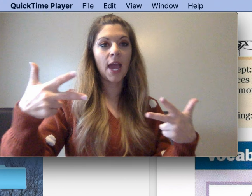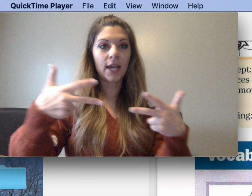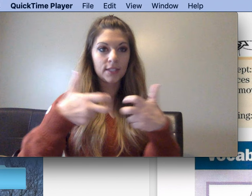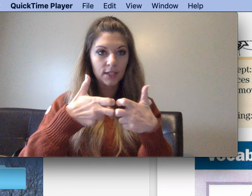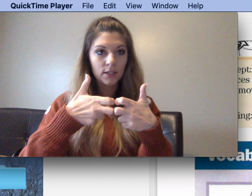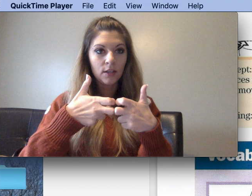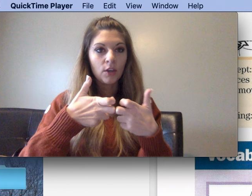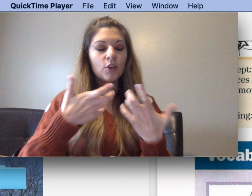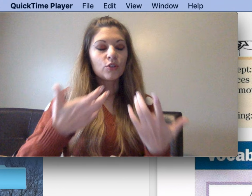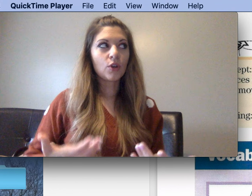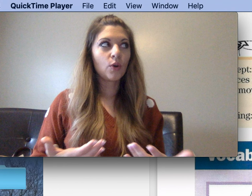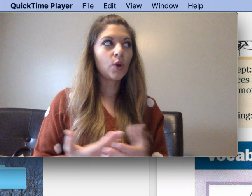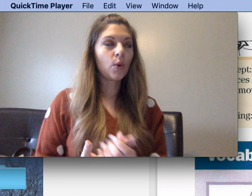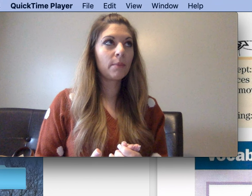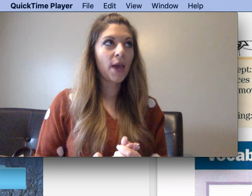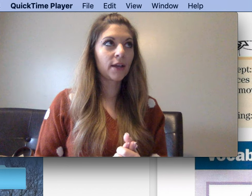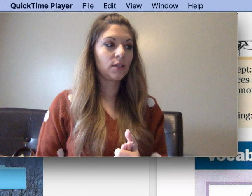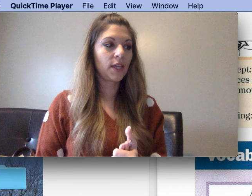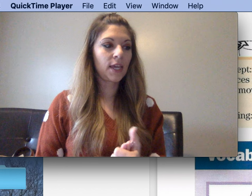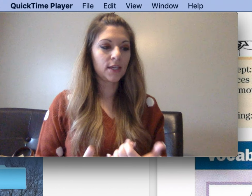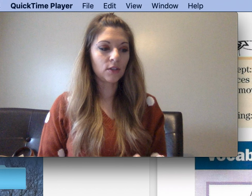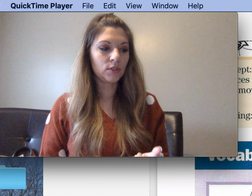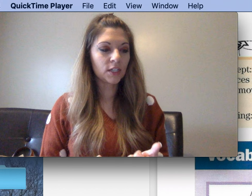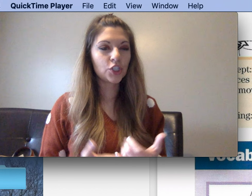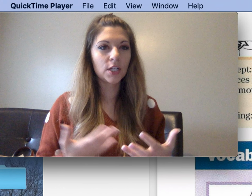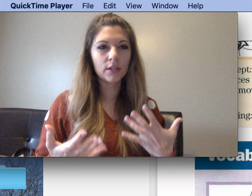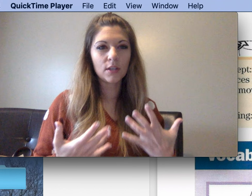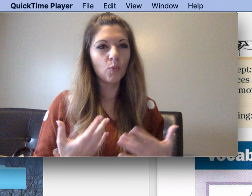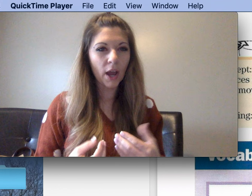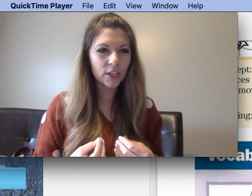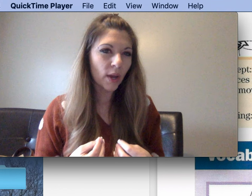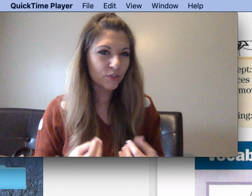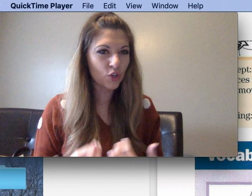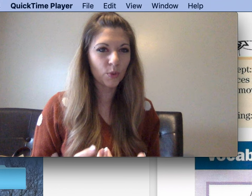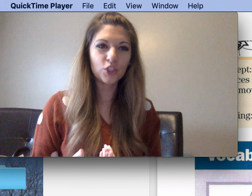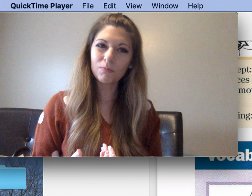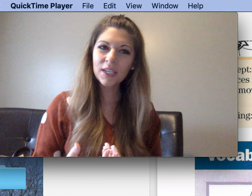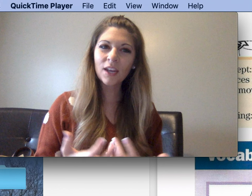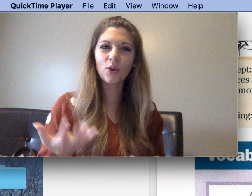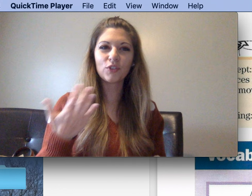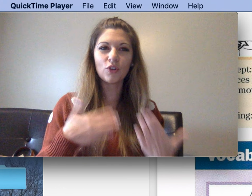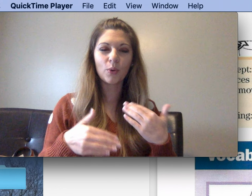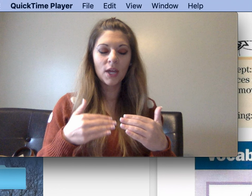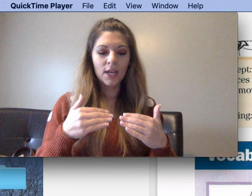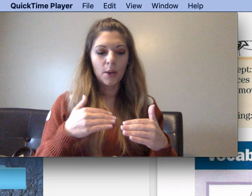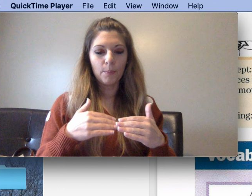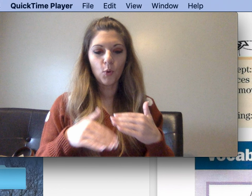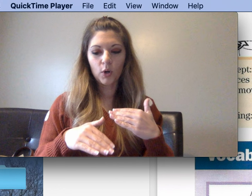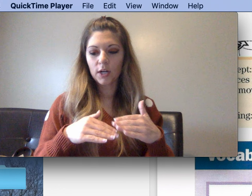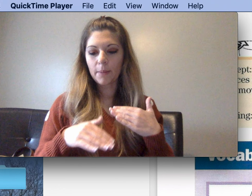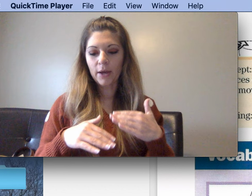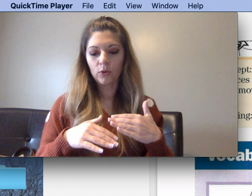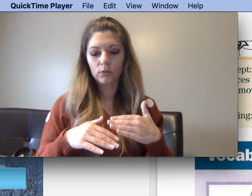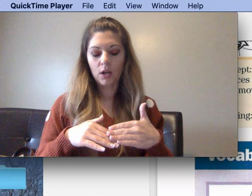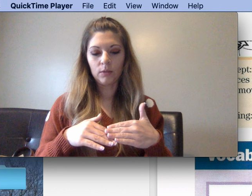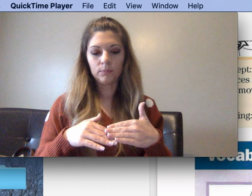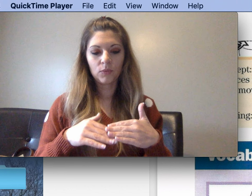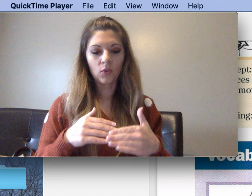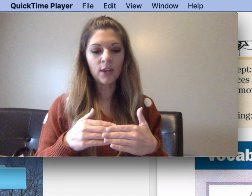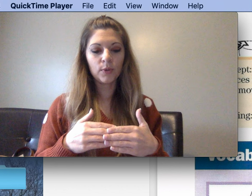saying accident. So going back to like ASL dictionaries and why you have to know what you mean, and you have to know more